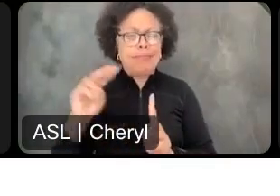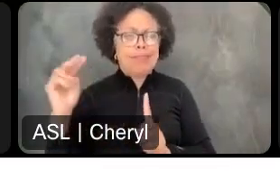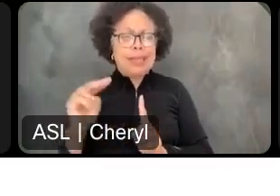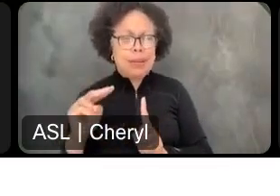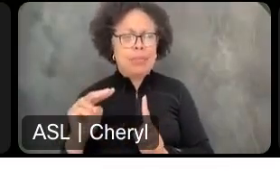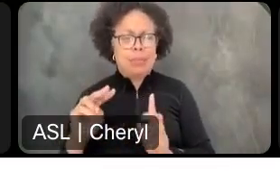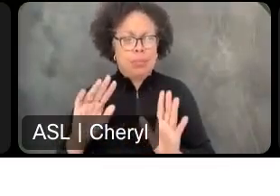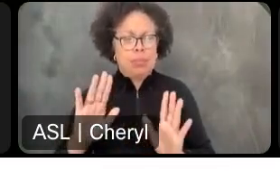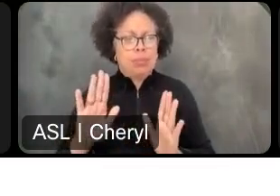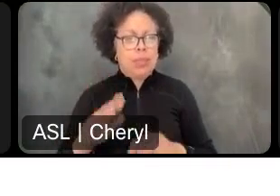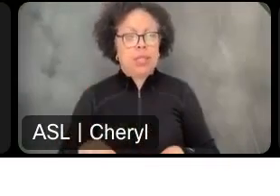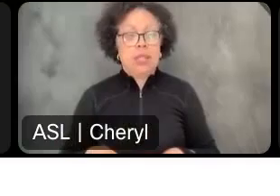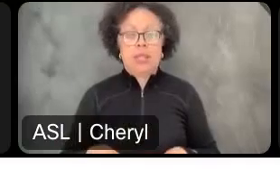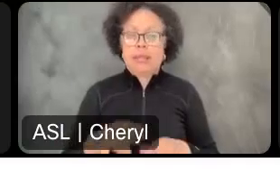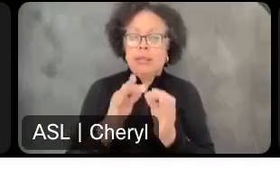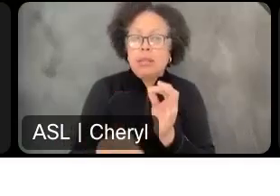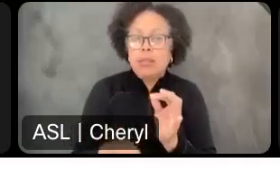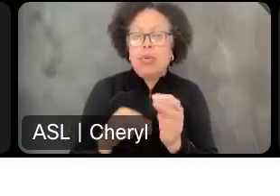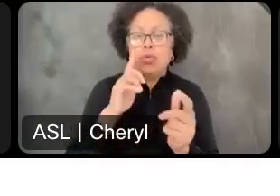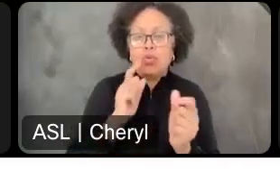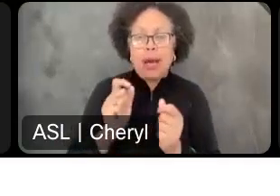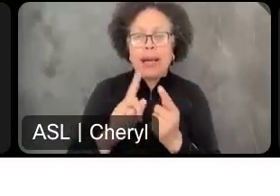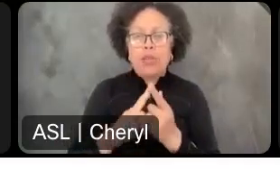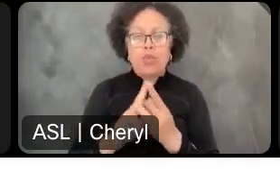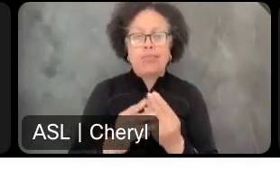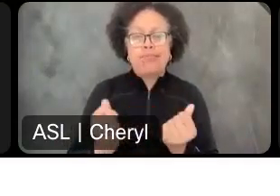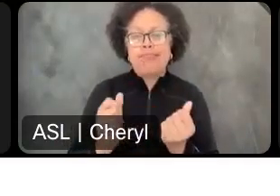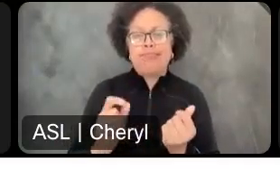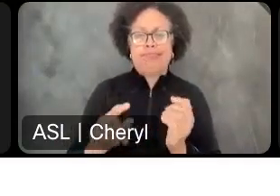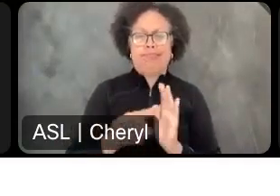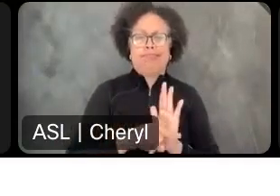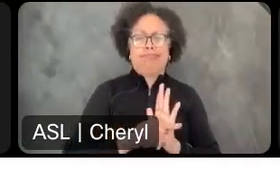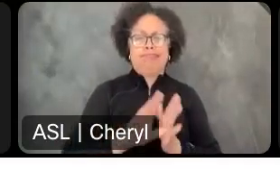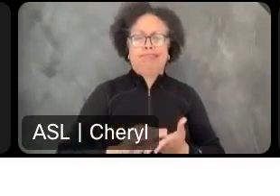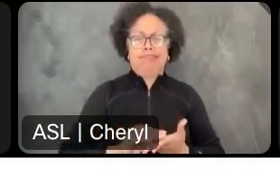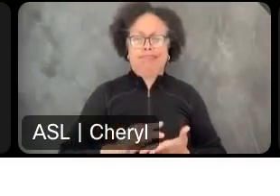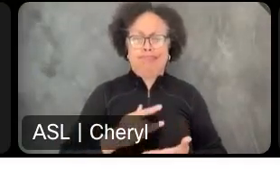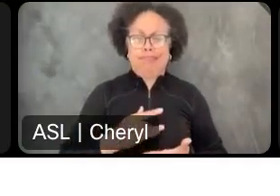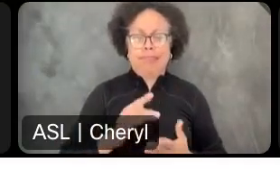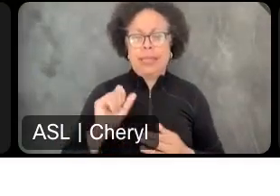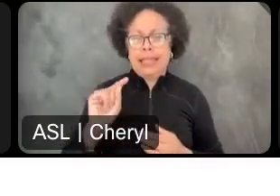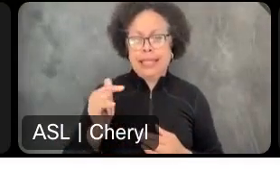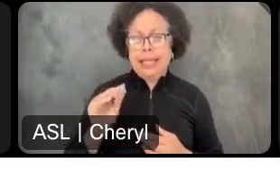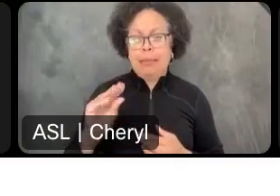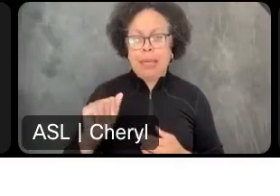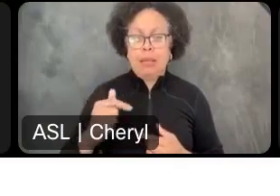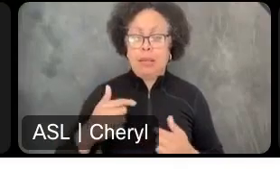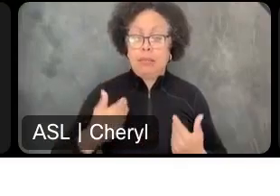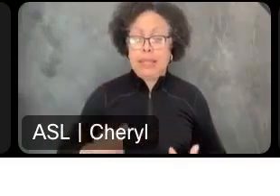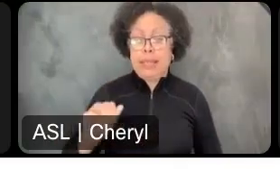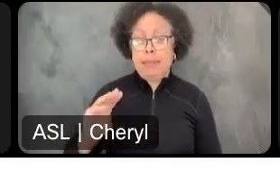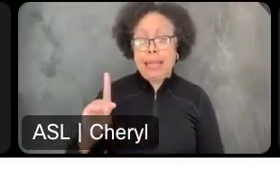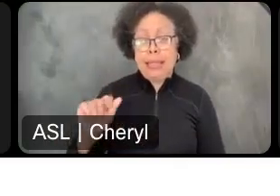Simple Strategies to Overcome Stigma. My name is Amanda Lyon, and I use she, they